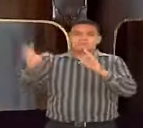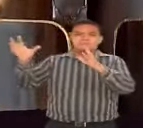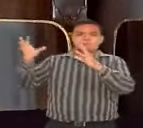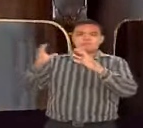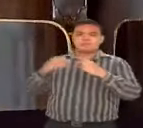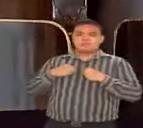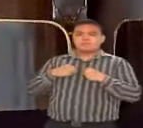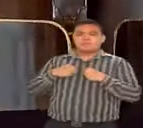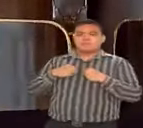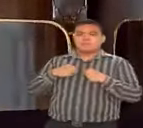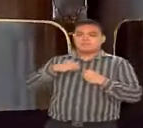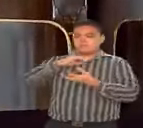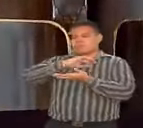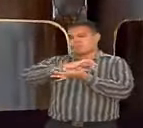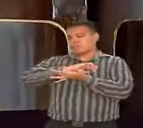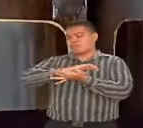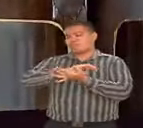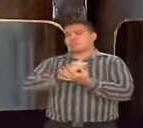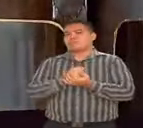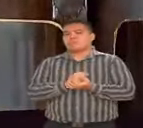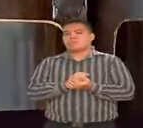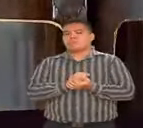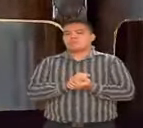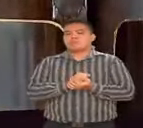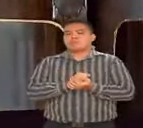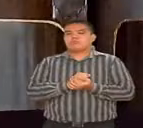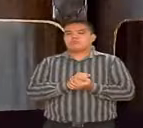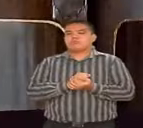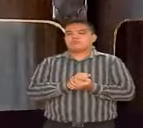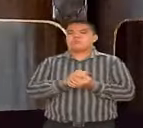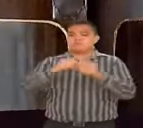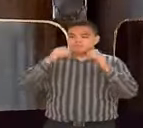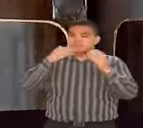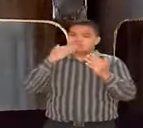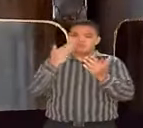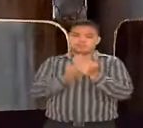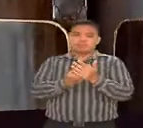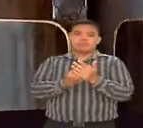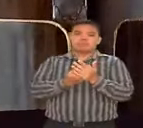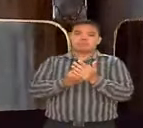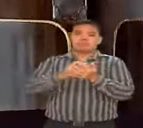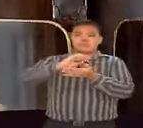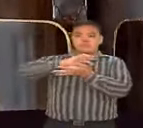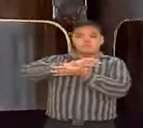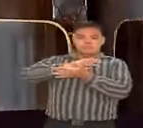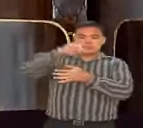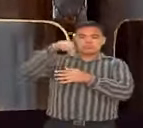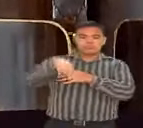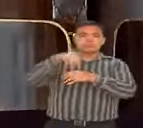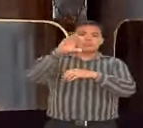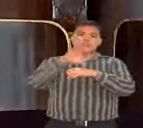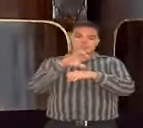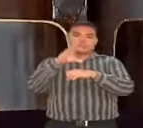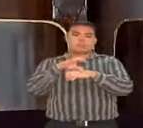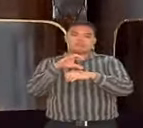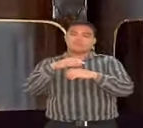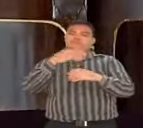getting infected by COVID is there. Mas maay na lang nga na-infected ka diri sa church kung ma-infected man